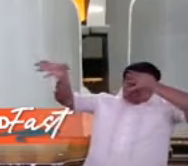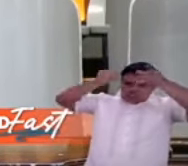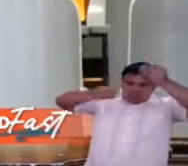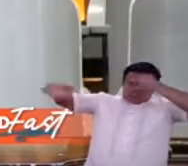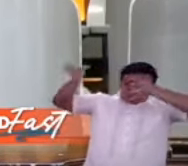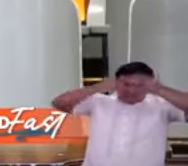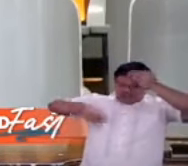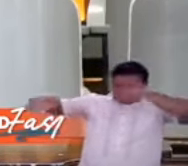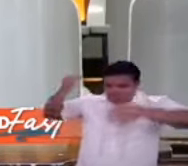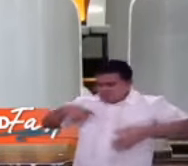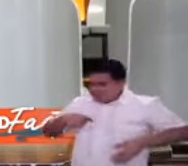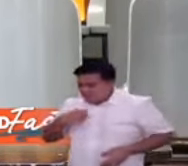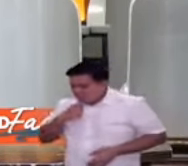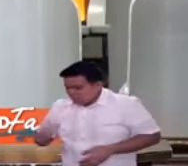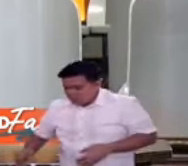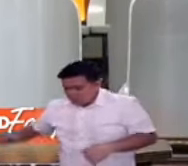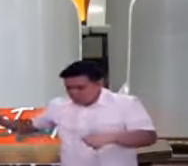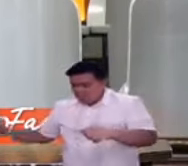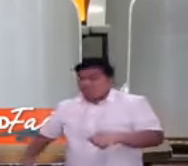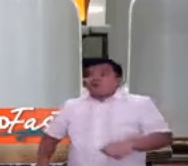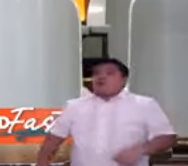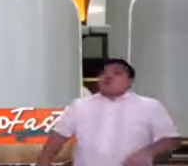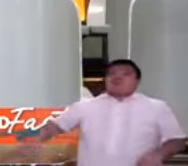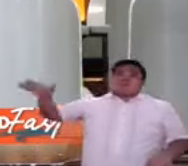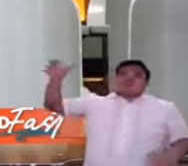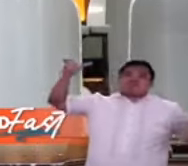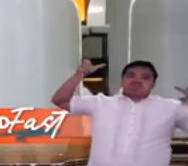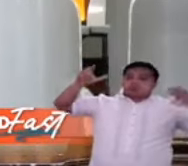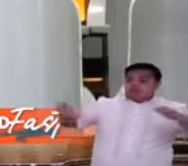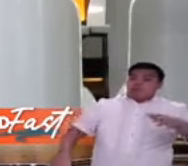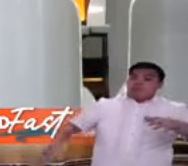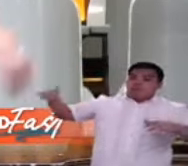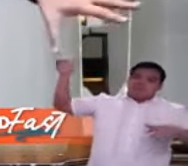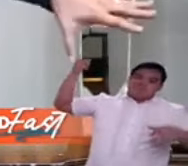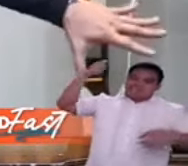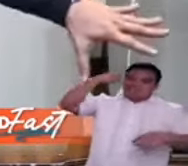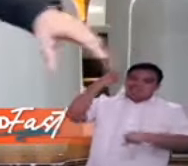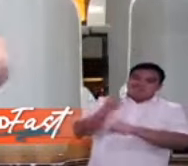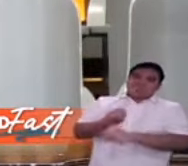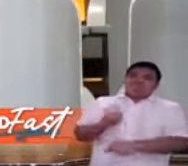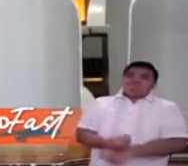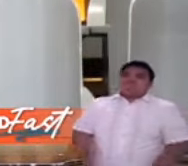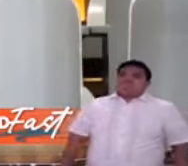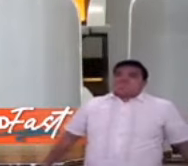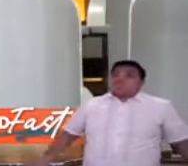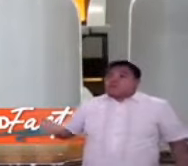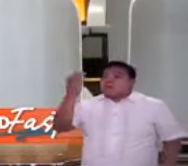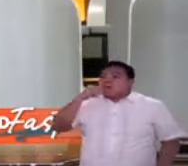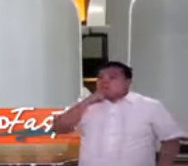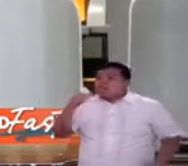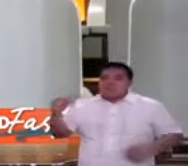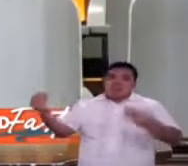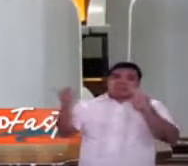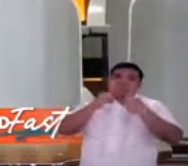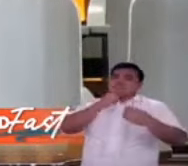ka, gaapas na ka sa imong anak. Gagukod na ka, gatabon na ka. Nga naman, kay asa man siya